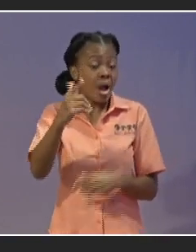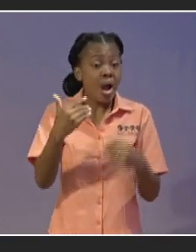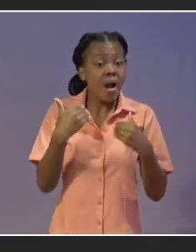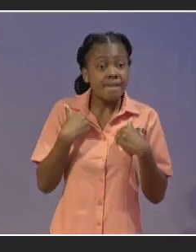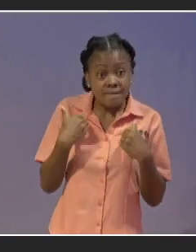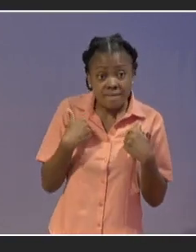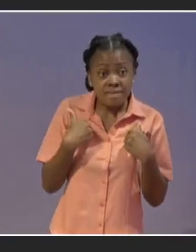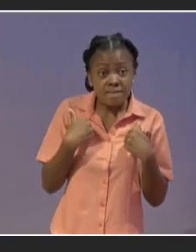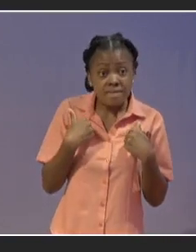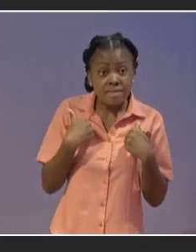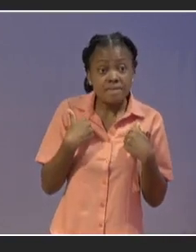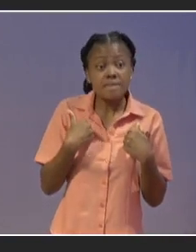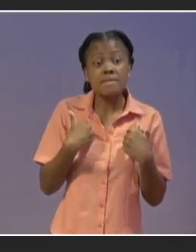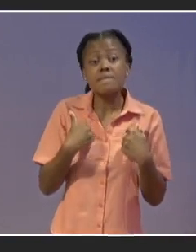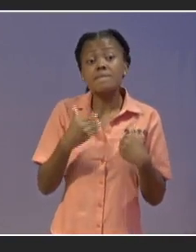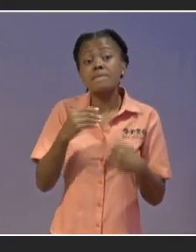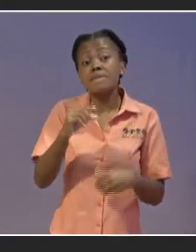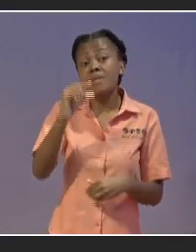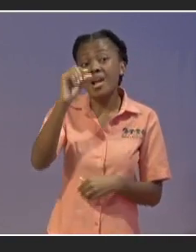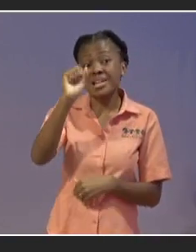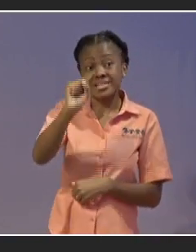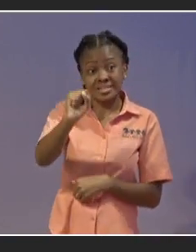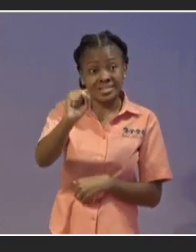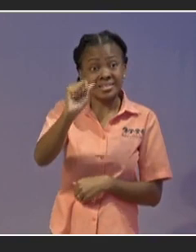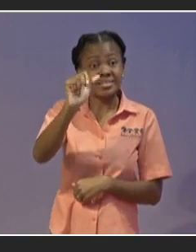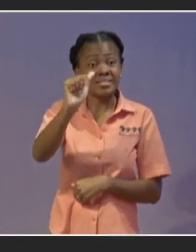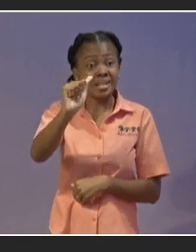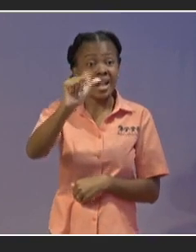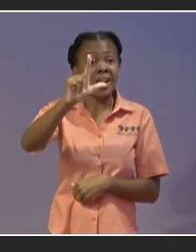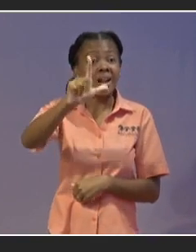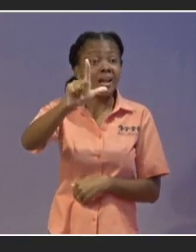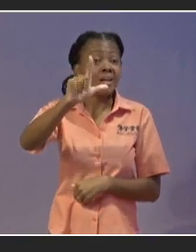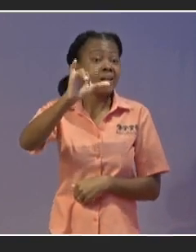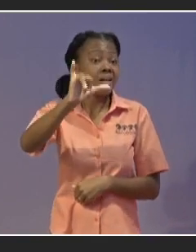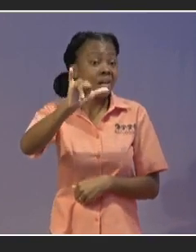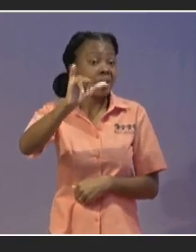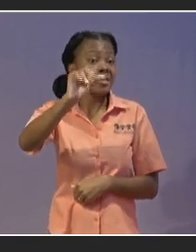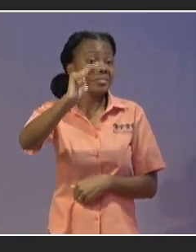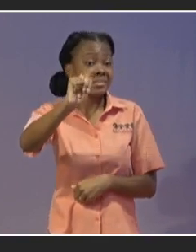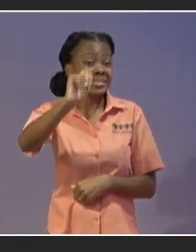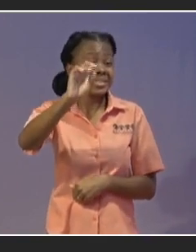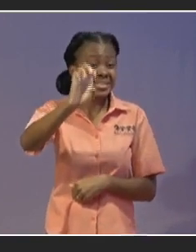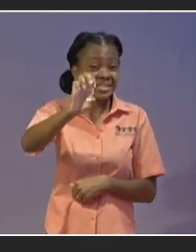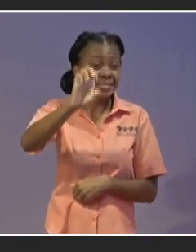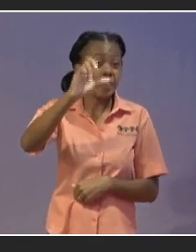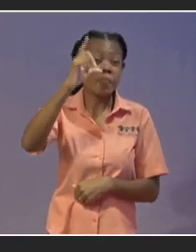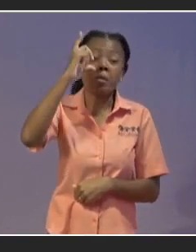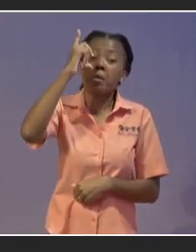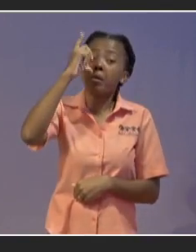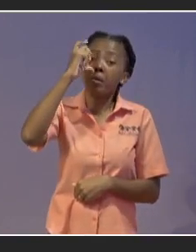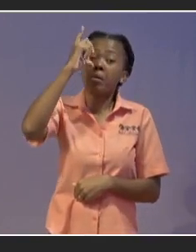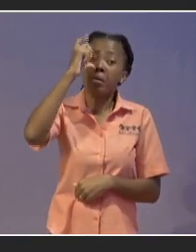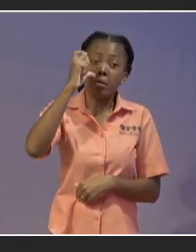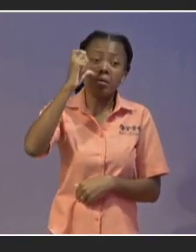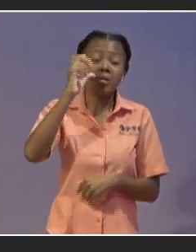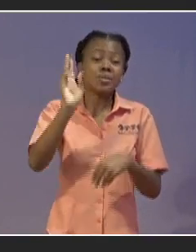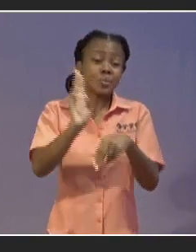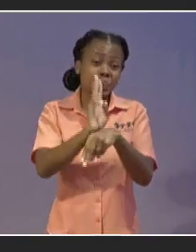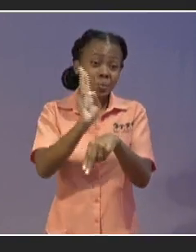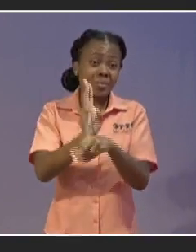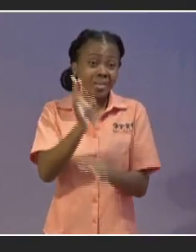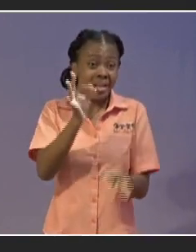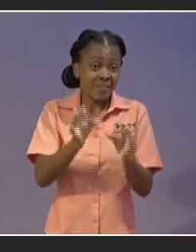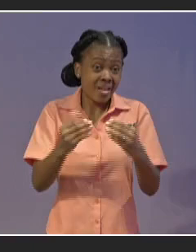nose drops, your humidifier or your vaporizer, just to get some steam in terms of if they're having difficulty breathing,